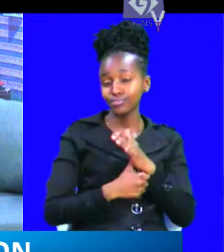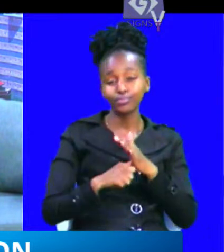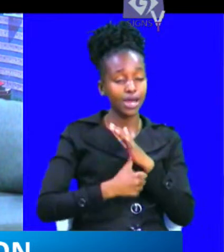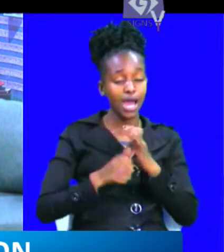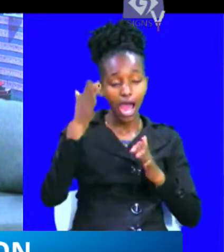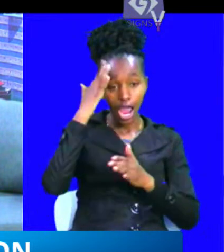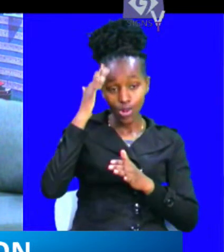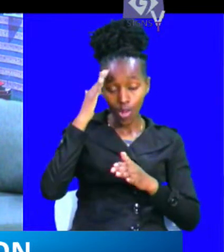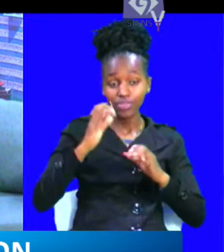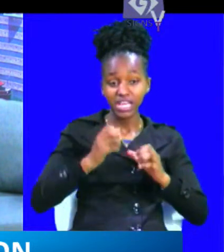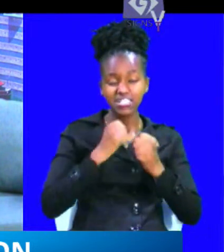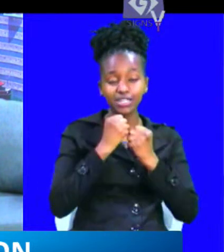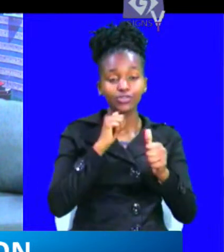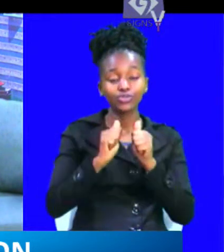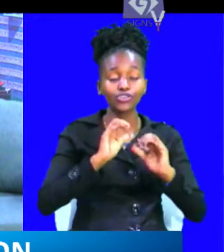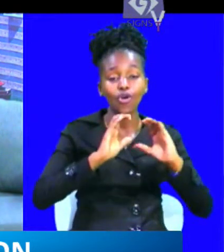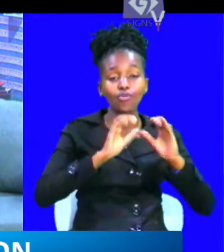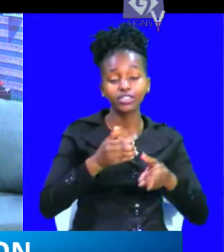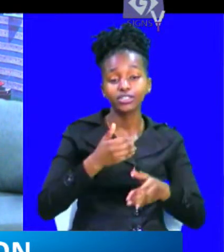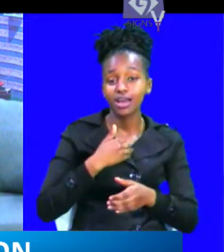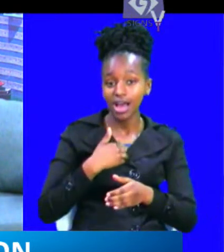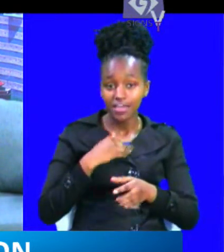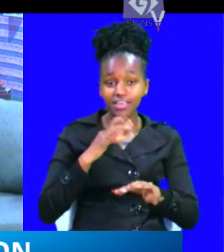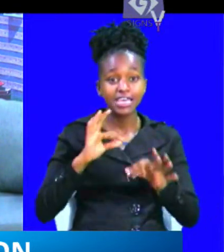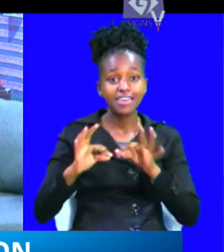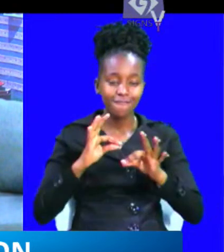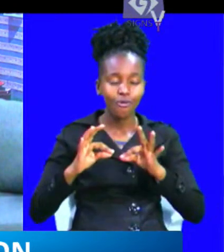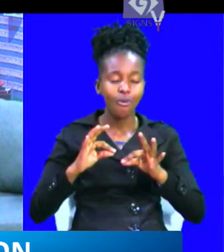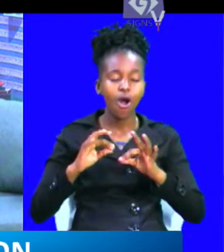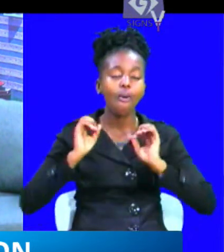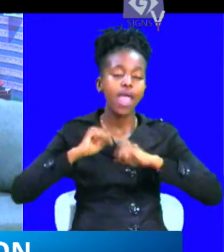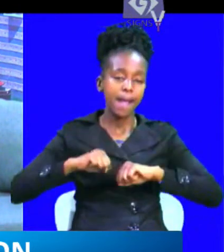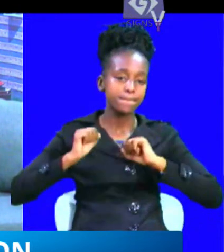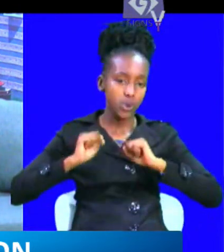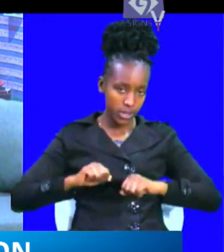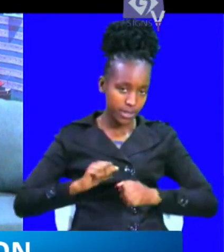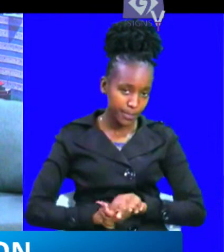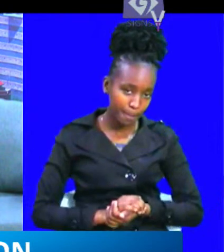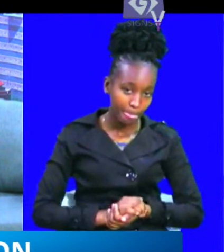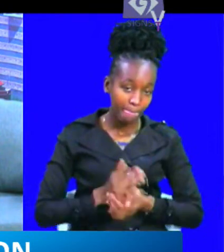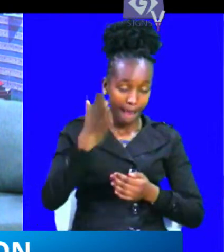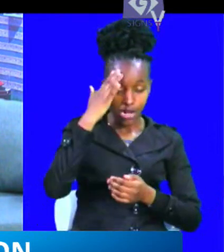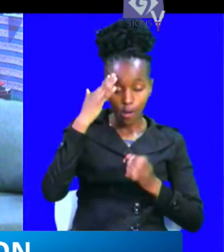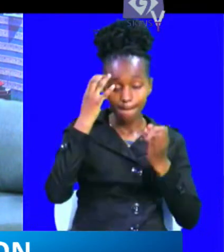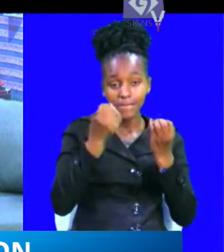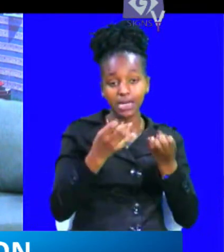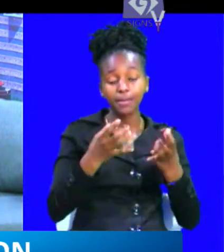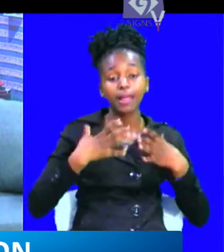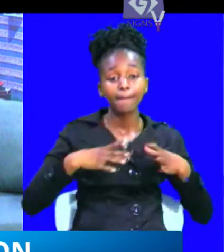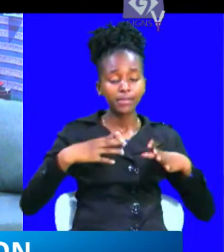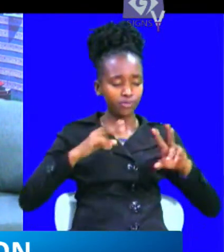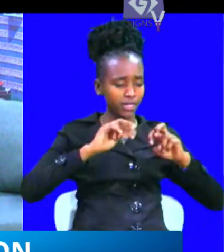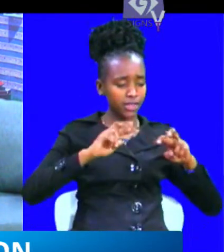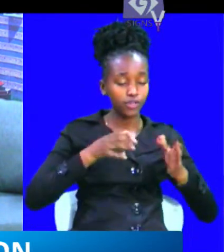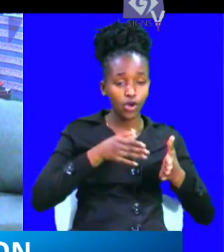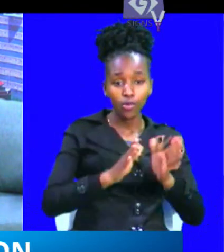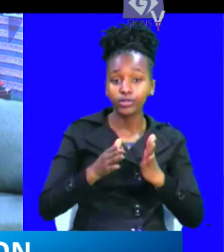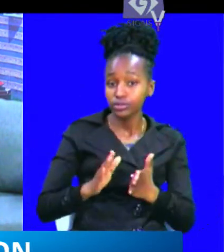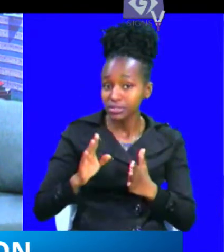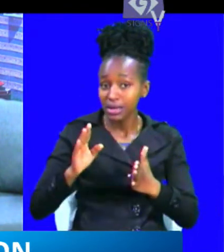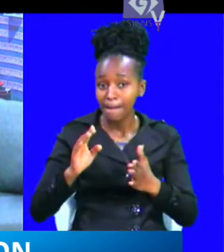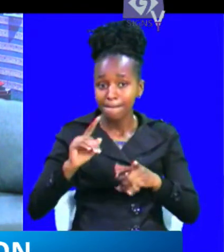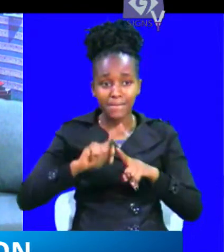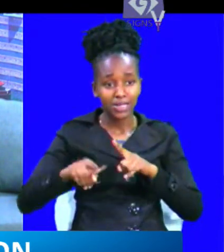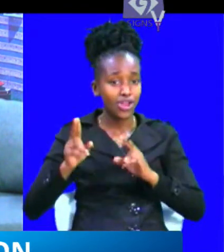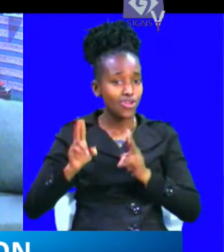this community has, especially when they're relabeled. Yes. And I know most of them are just looking at a chance, and they're normal